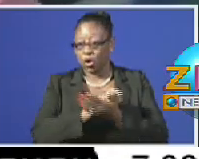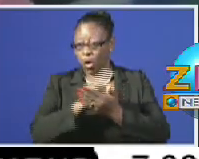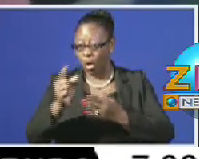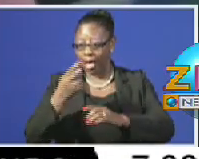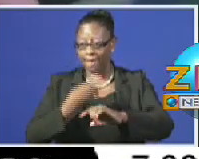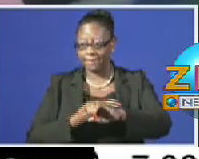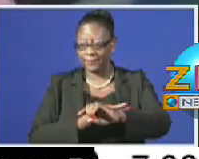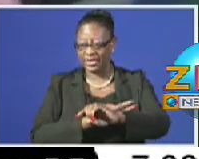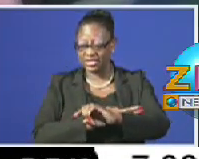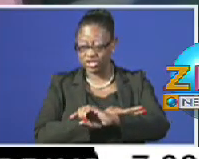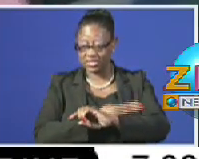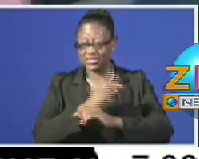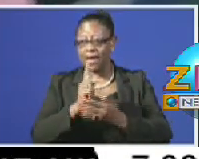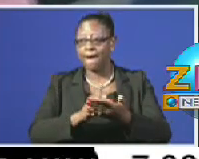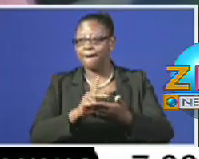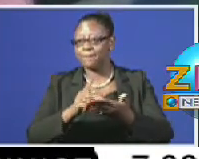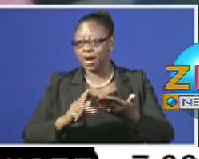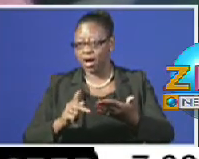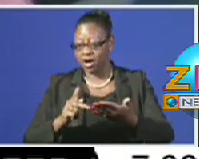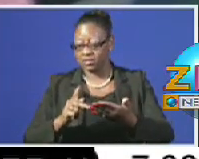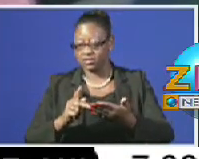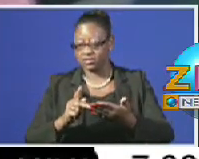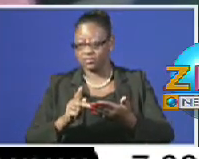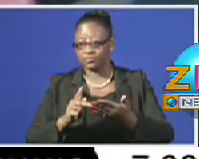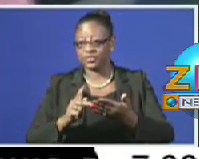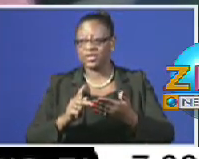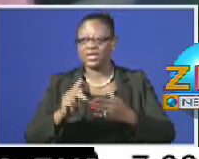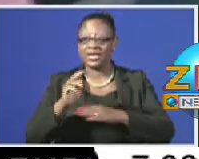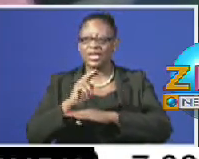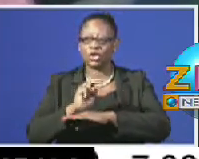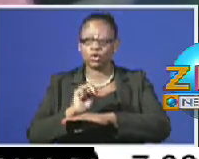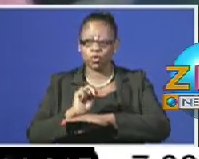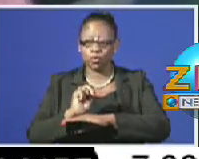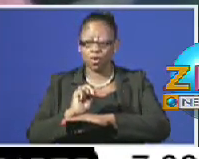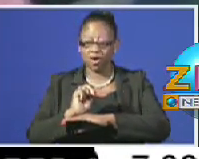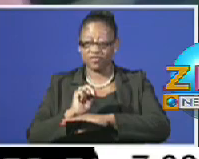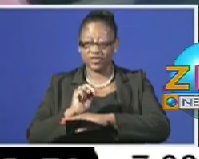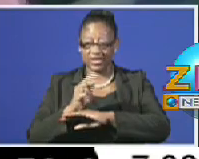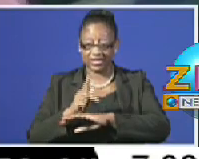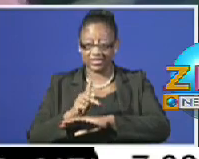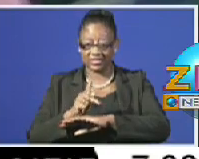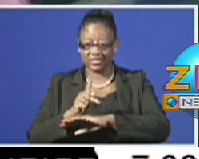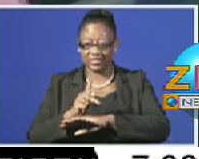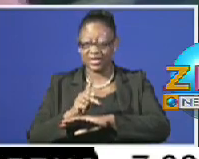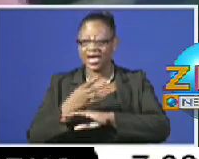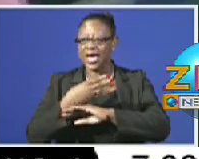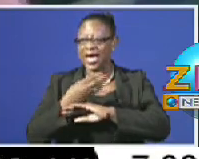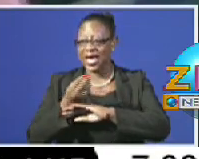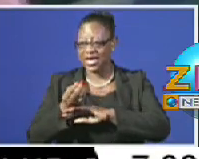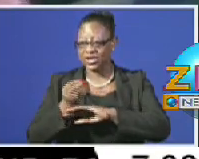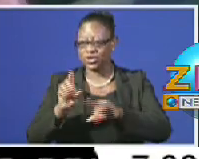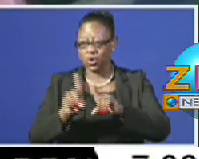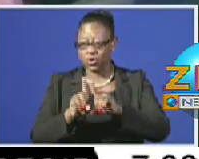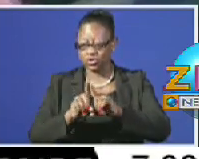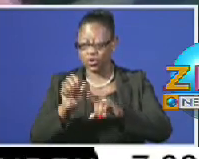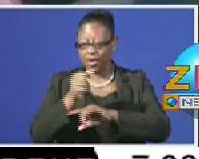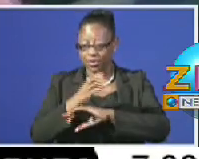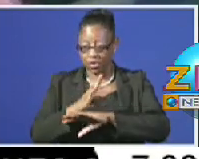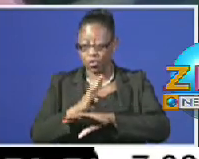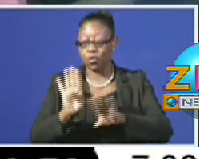beaches and parks on New Providence and Abaco may open effective Monday, November